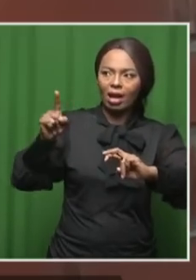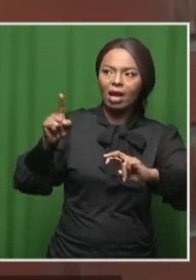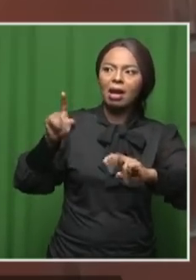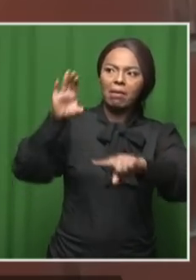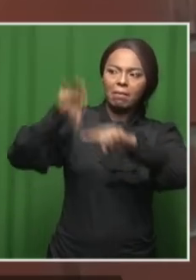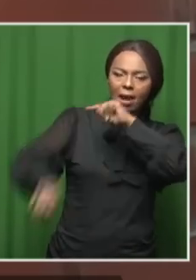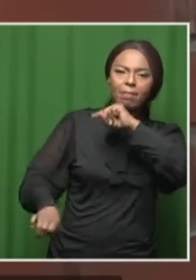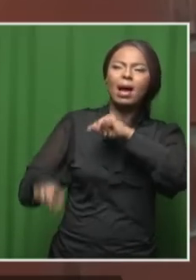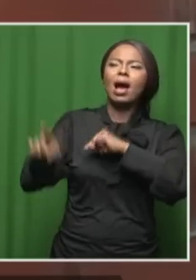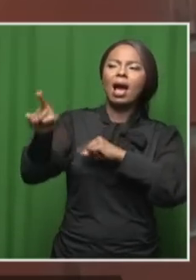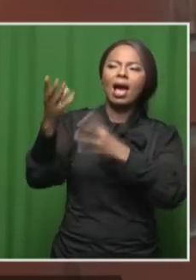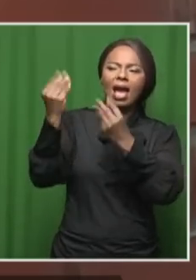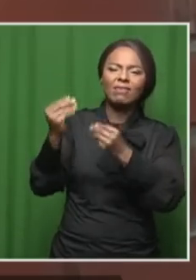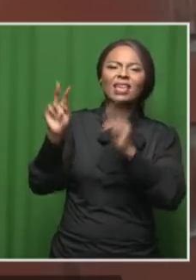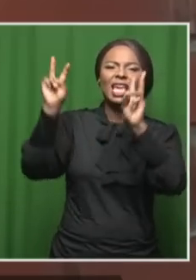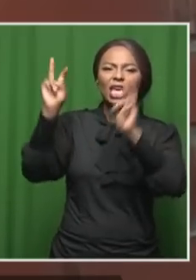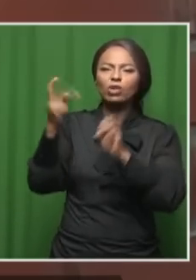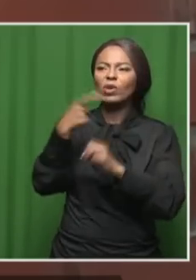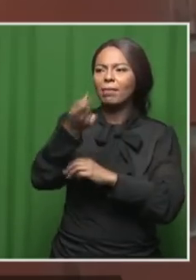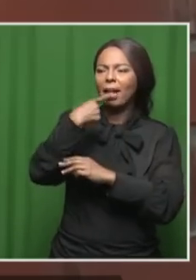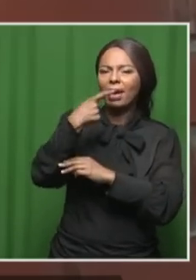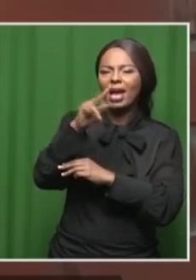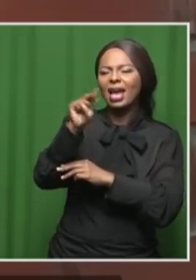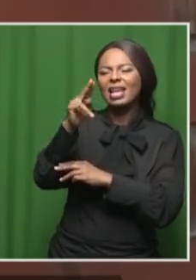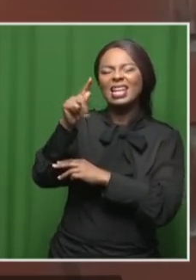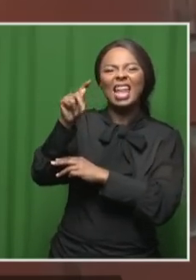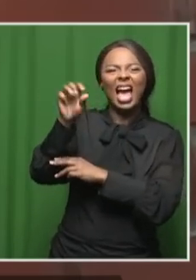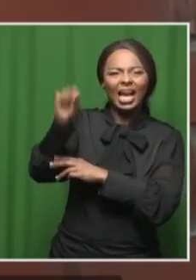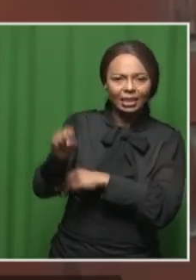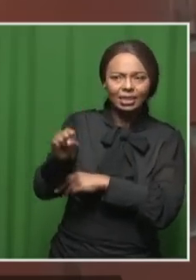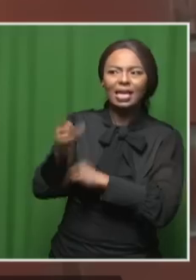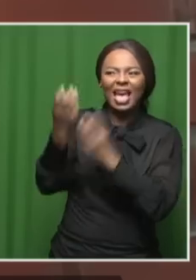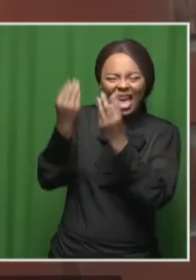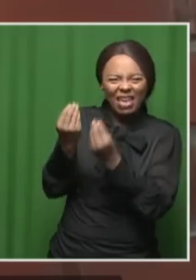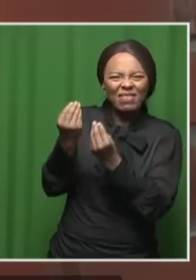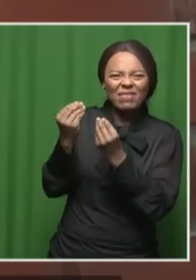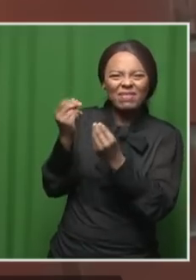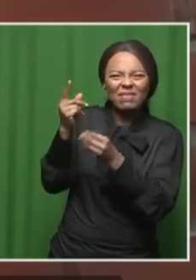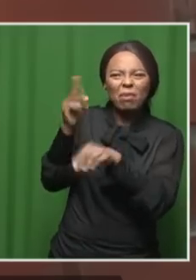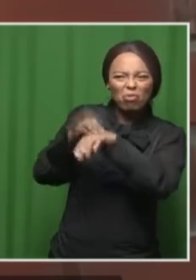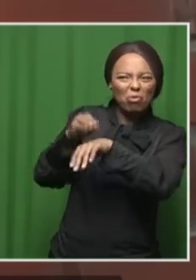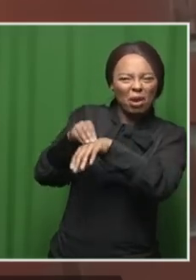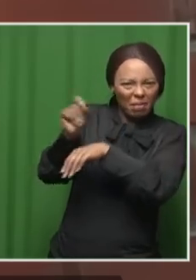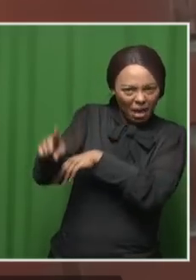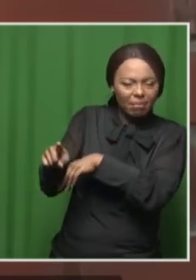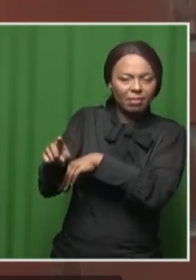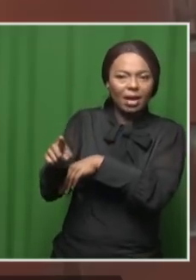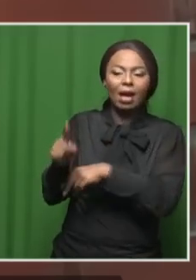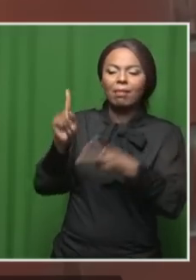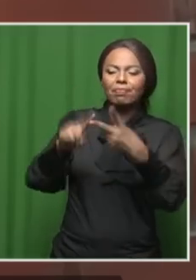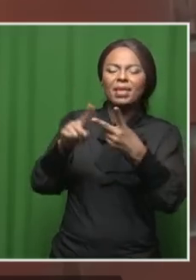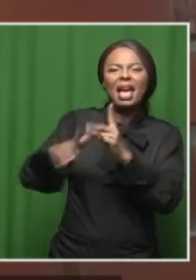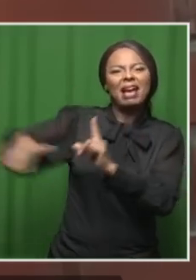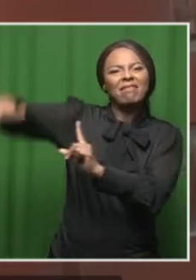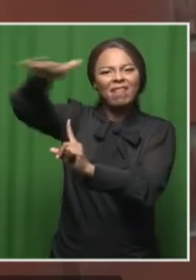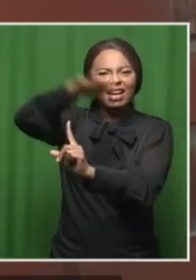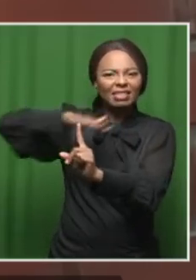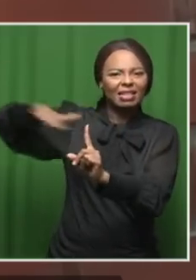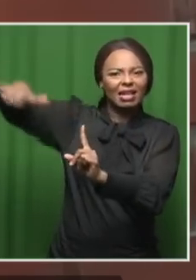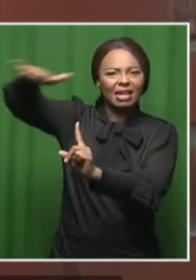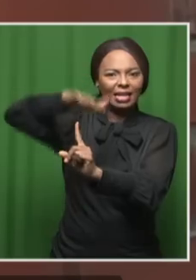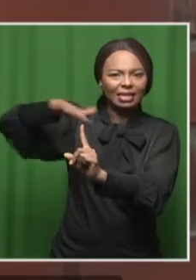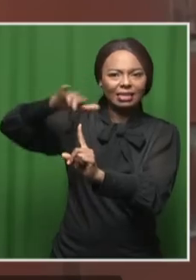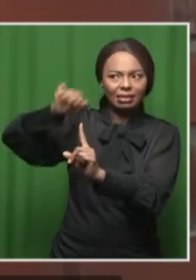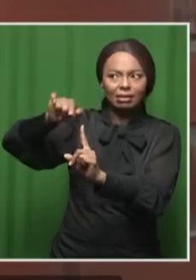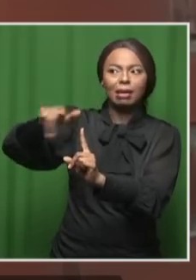with the nuts. But then also the other worrying factor is that the facility that they are